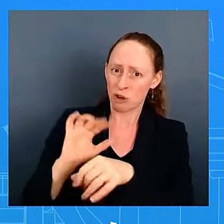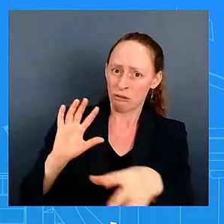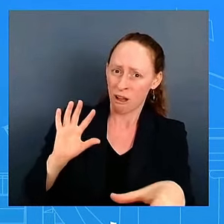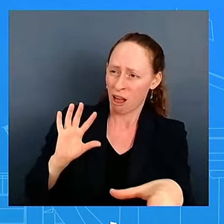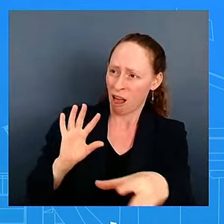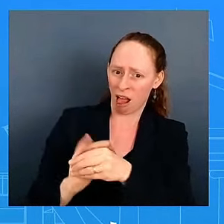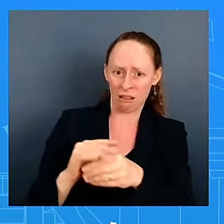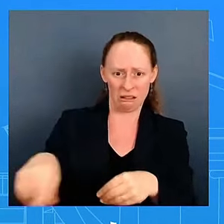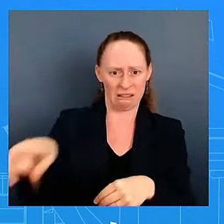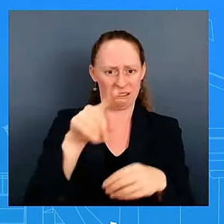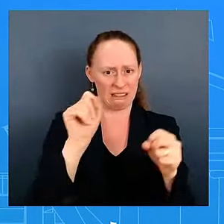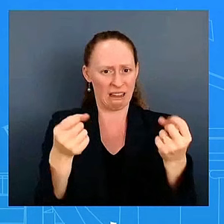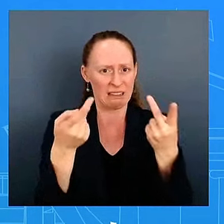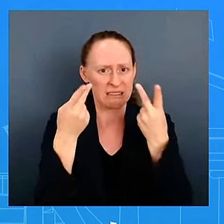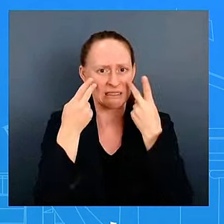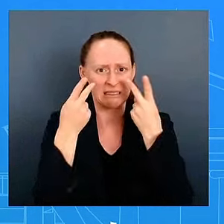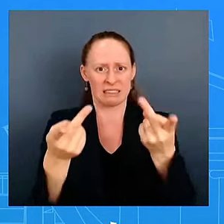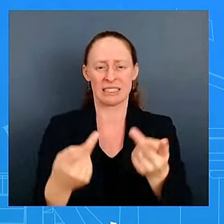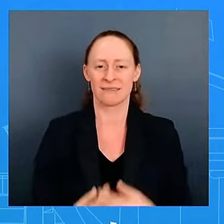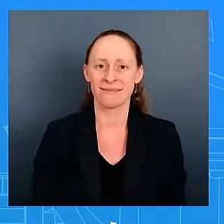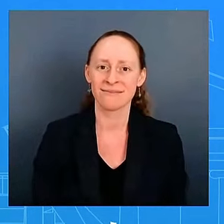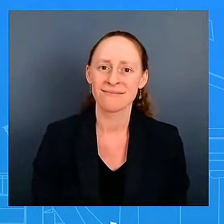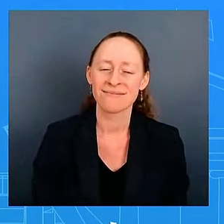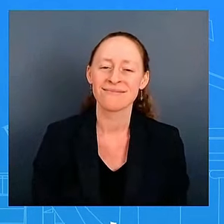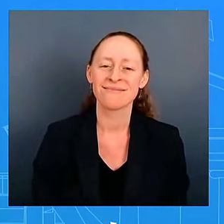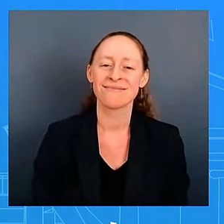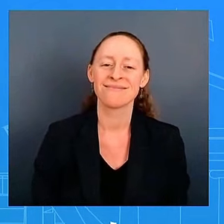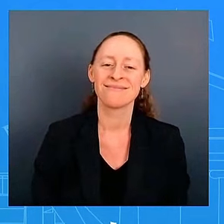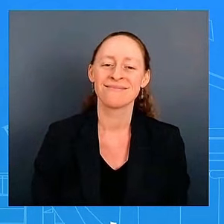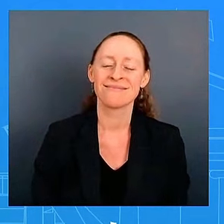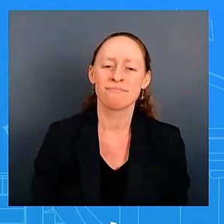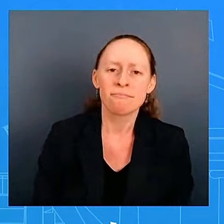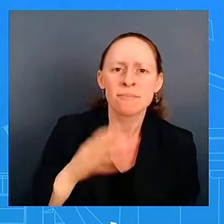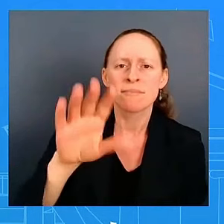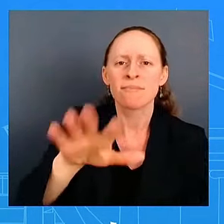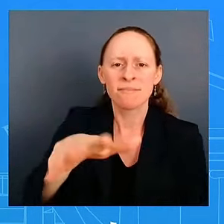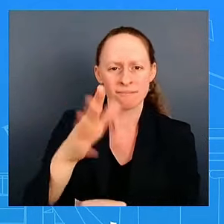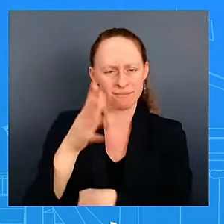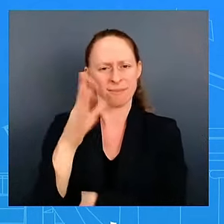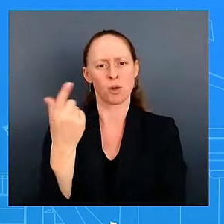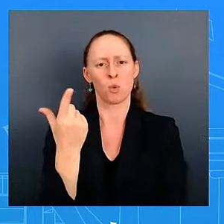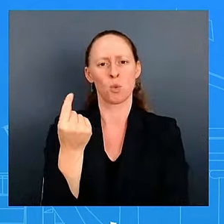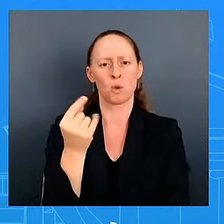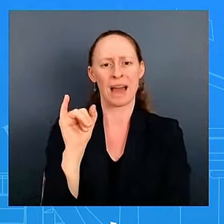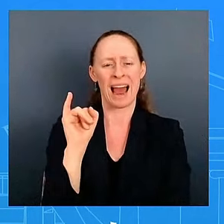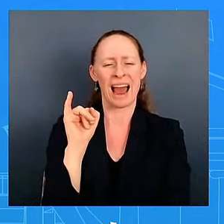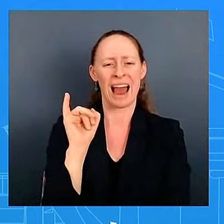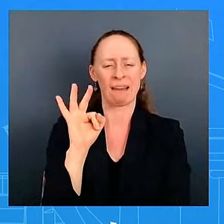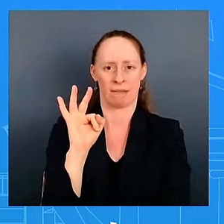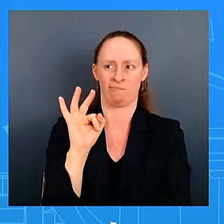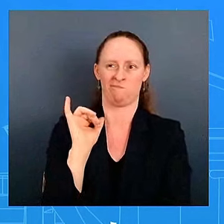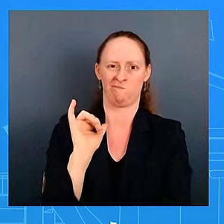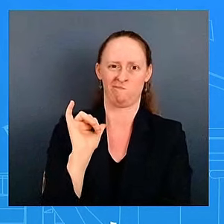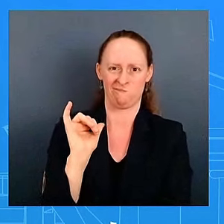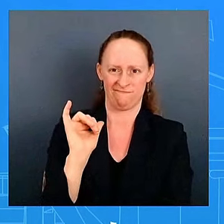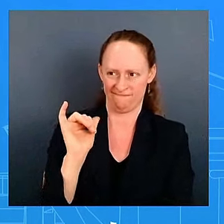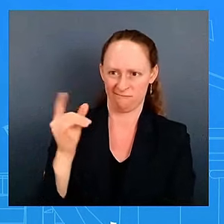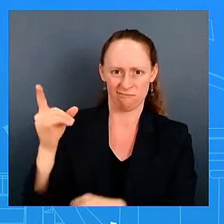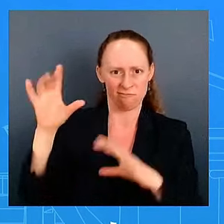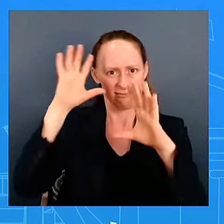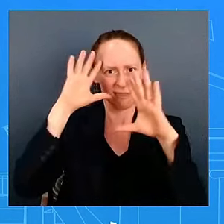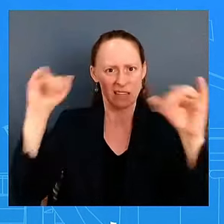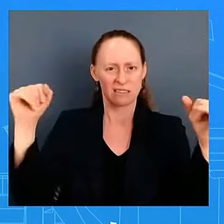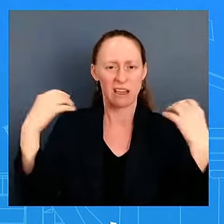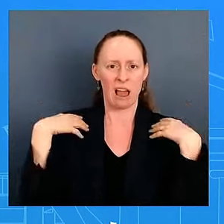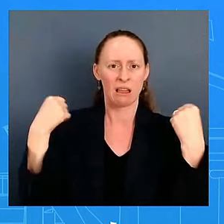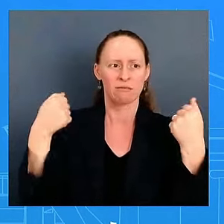decline rapidly next week, just kind of out of the blue, have you had any conversations with him, or has he made any